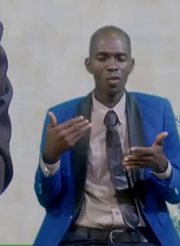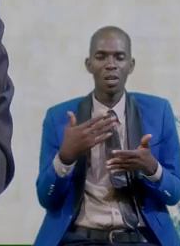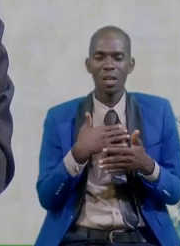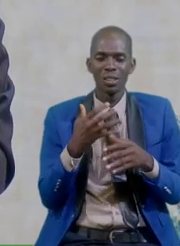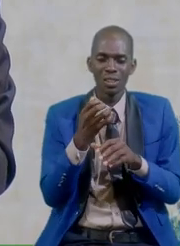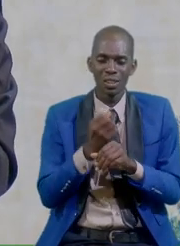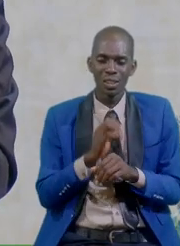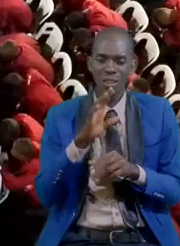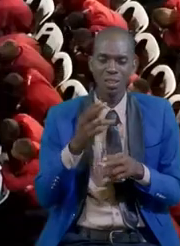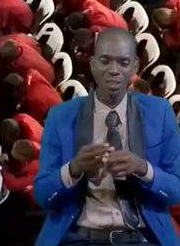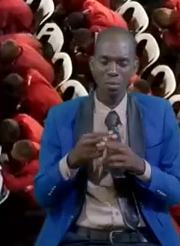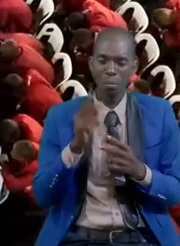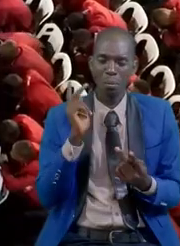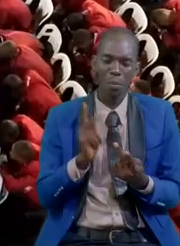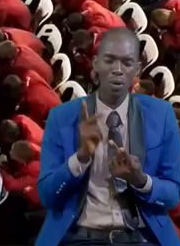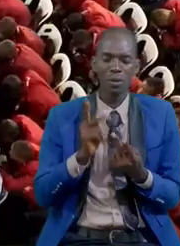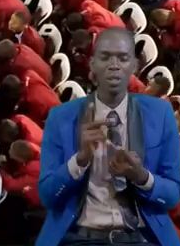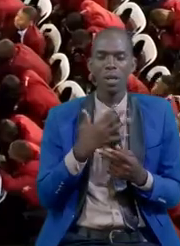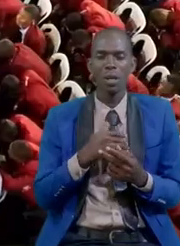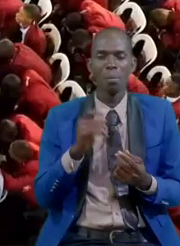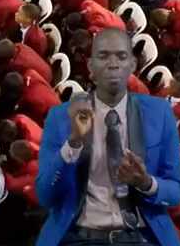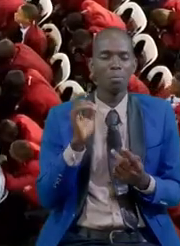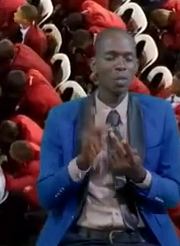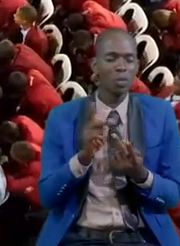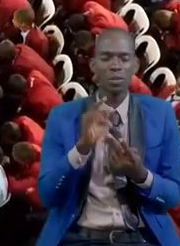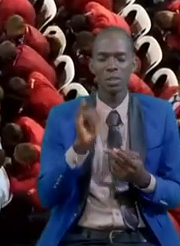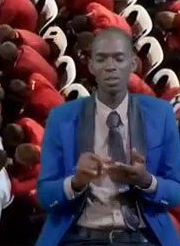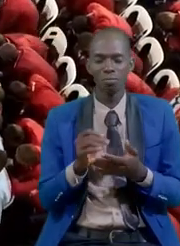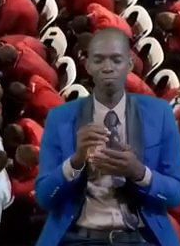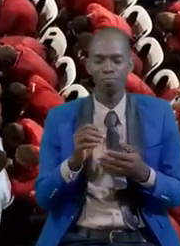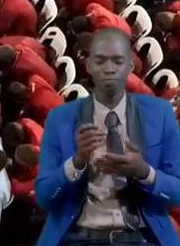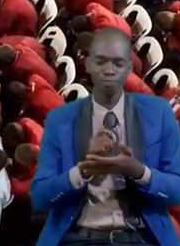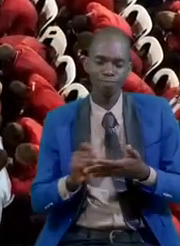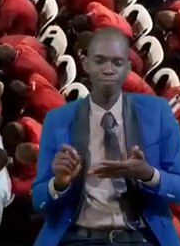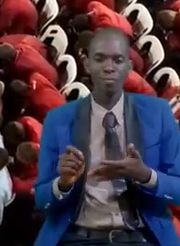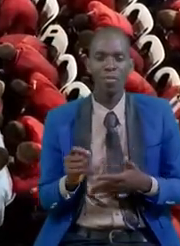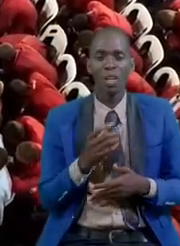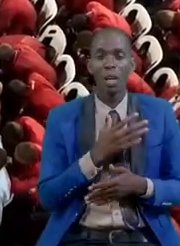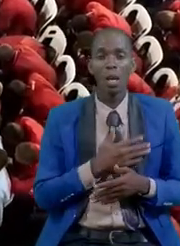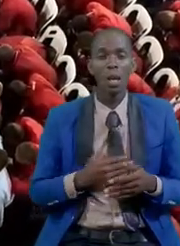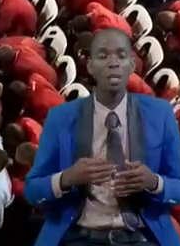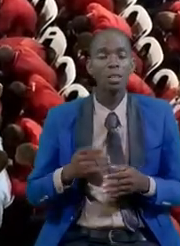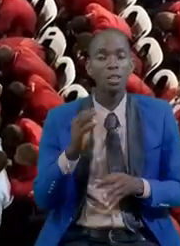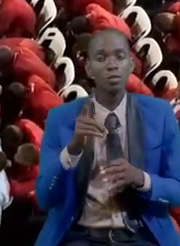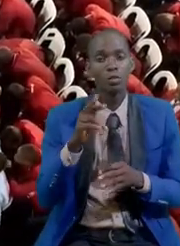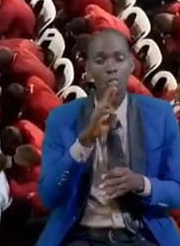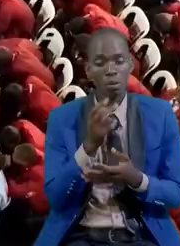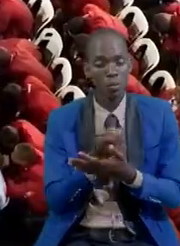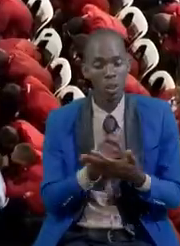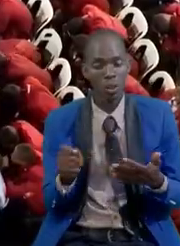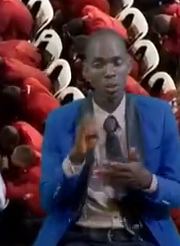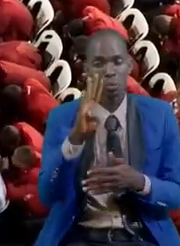spelled and write in capital letters. Let your writing be legible enough for us to read